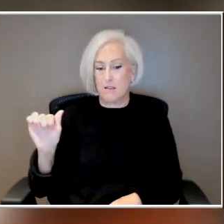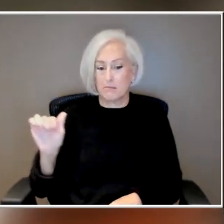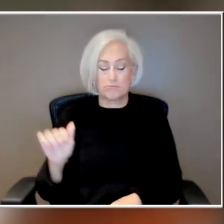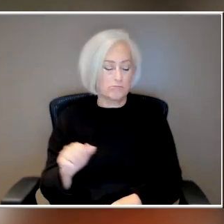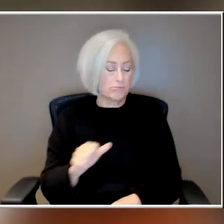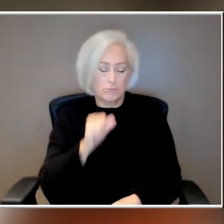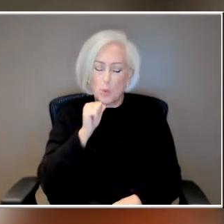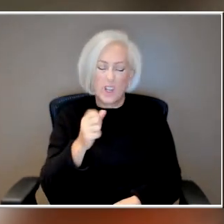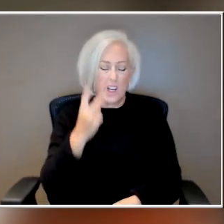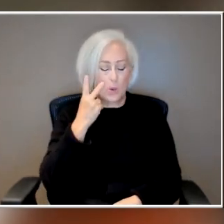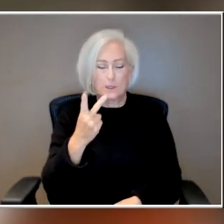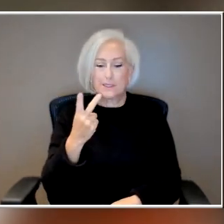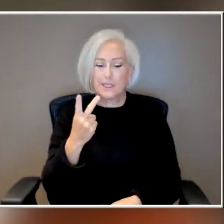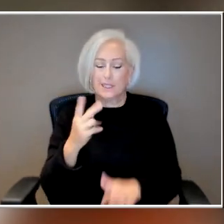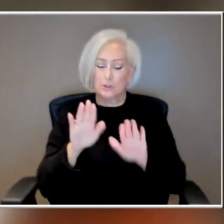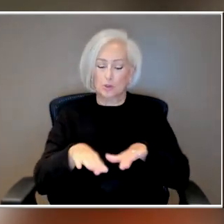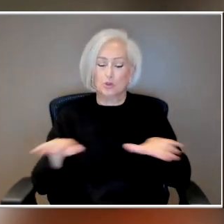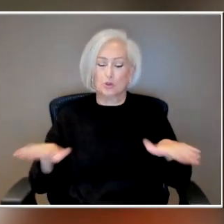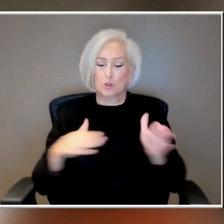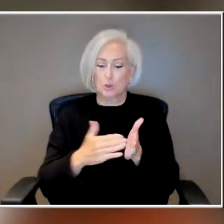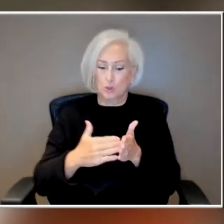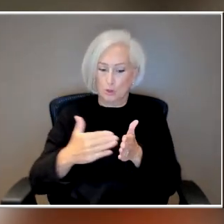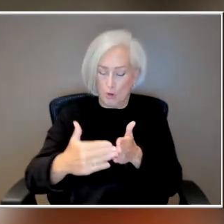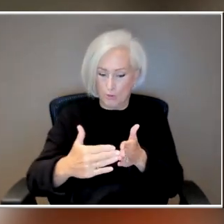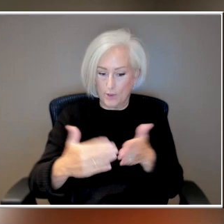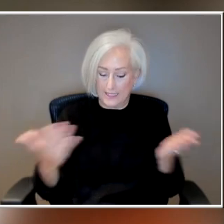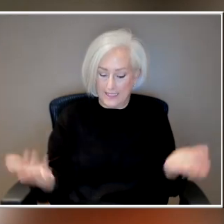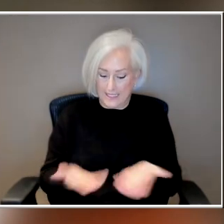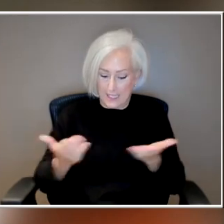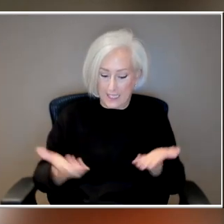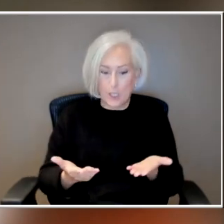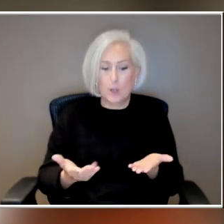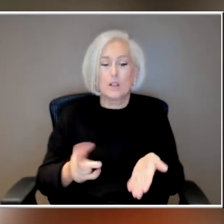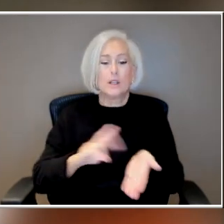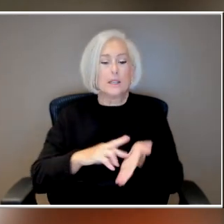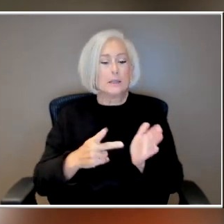here, so we don't see that much of inpatient